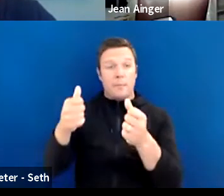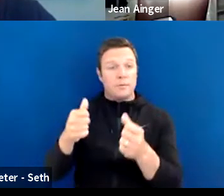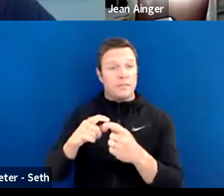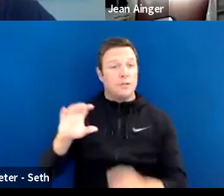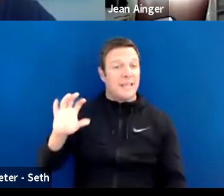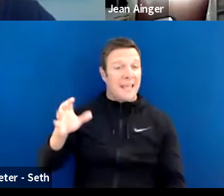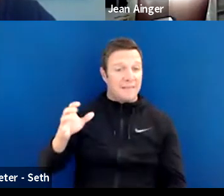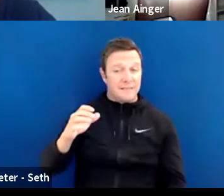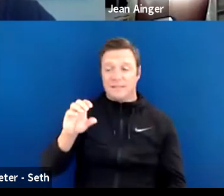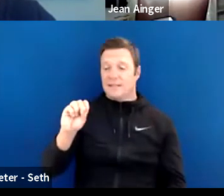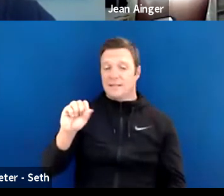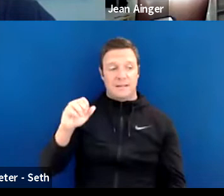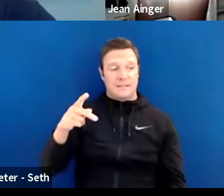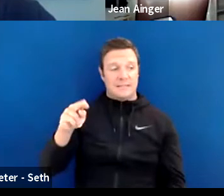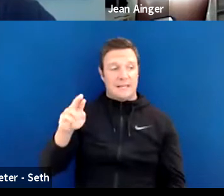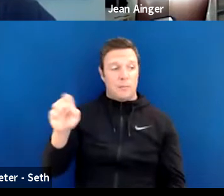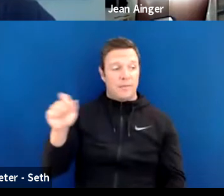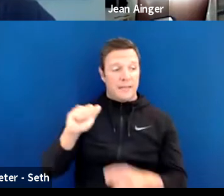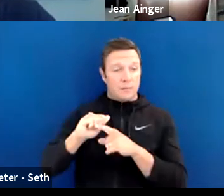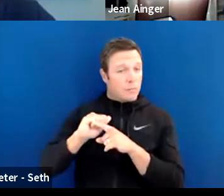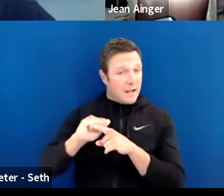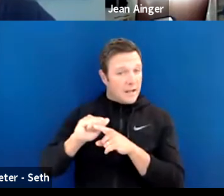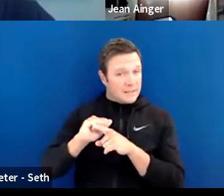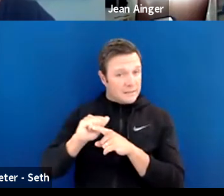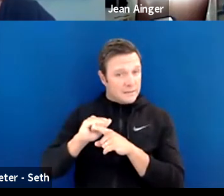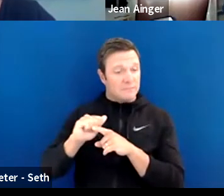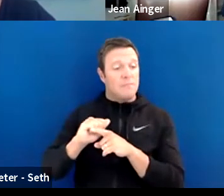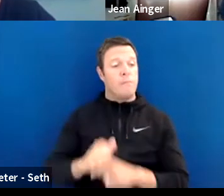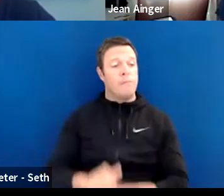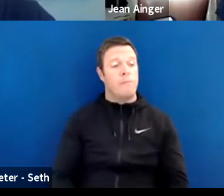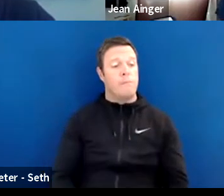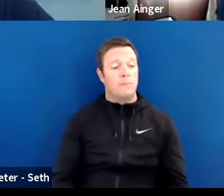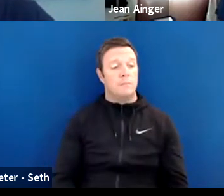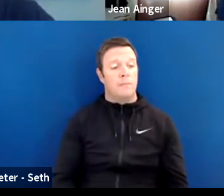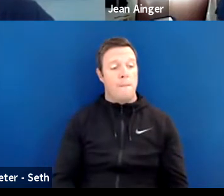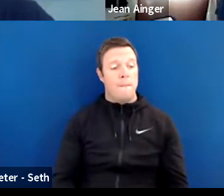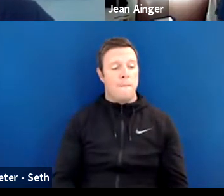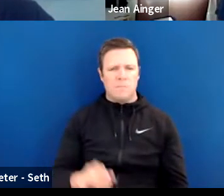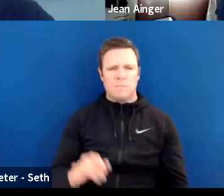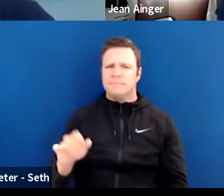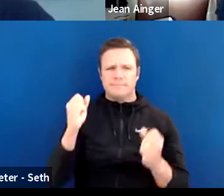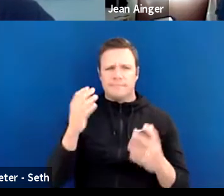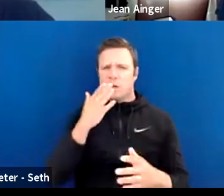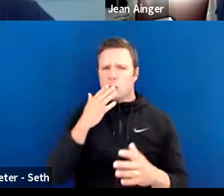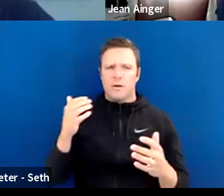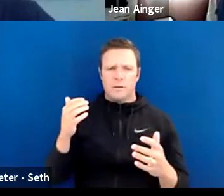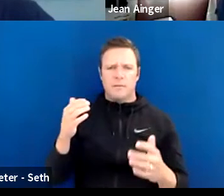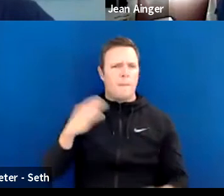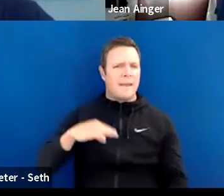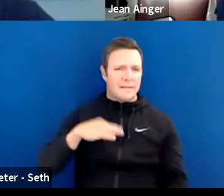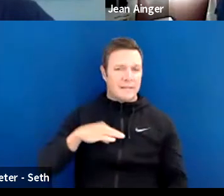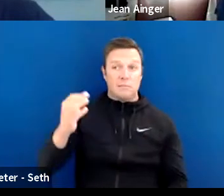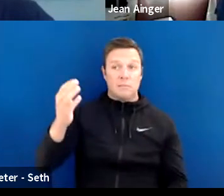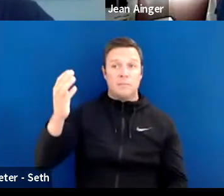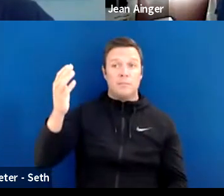as a sample that the students can practice along with, and that has many benefits, because formerly you might be able